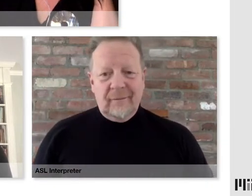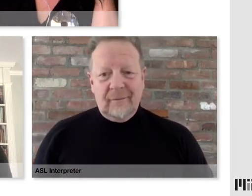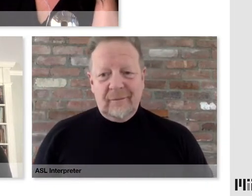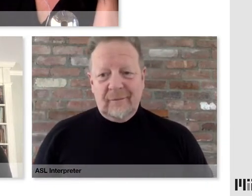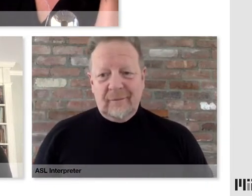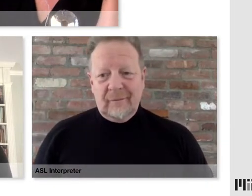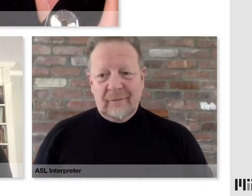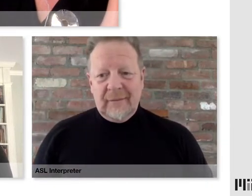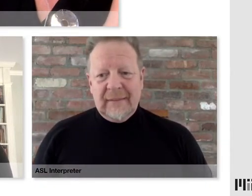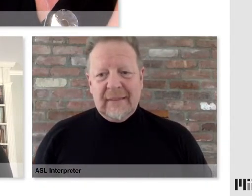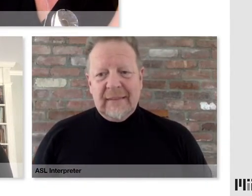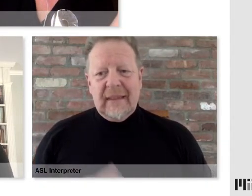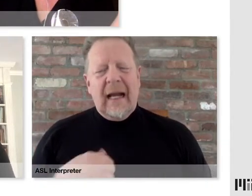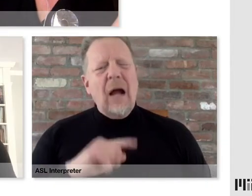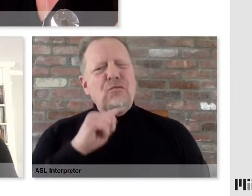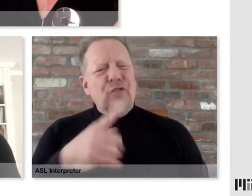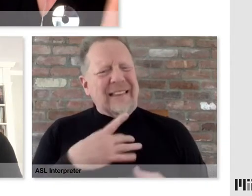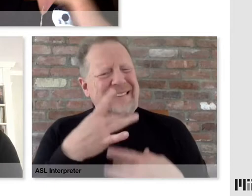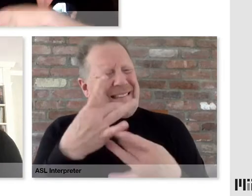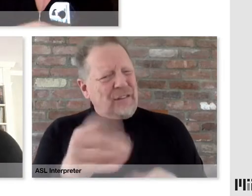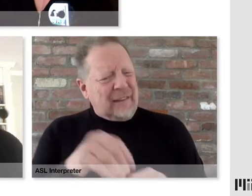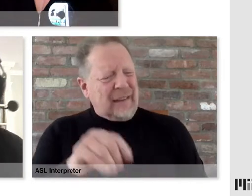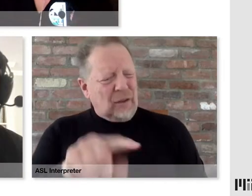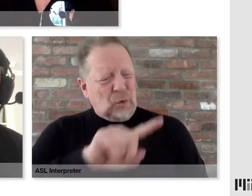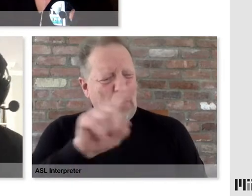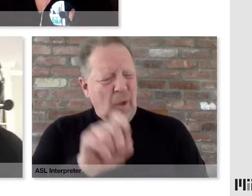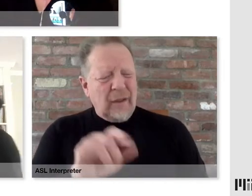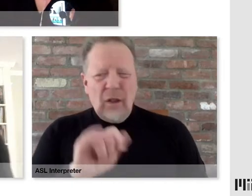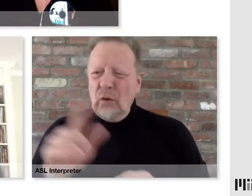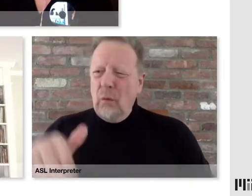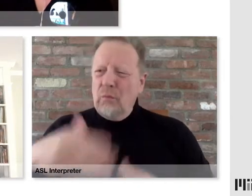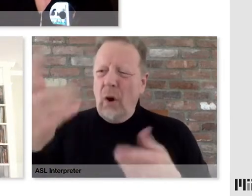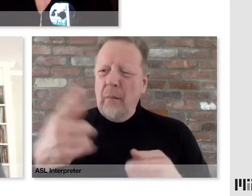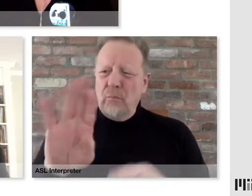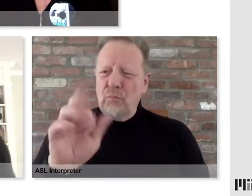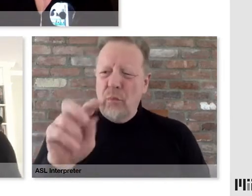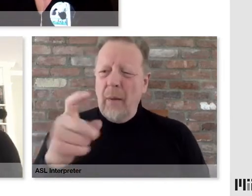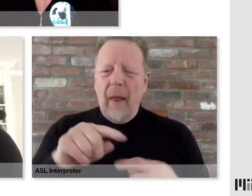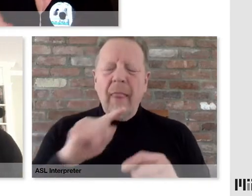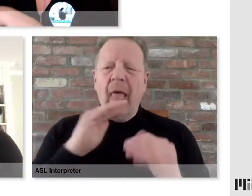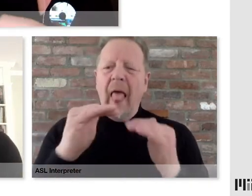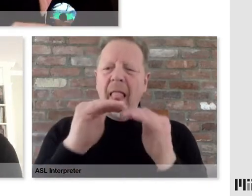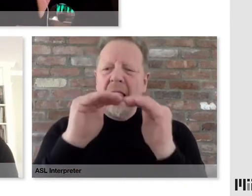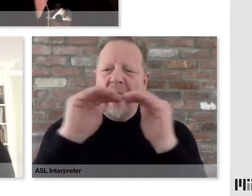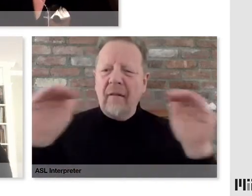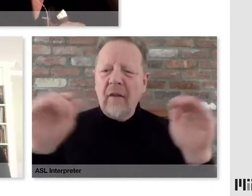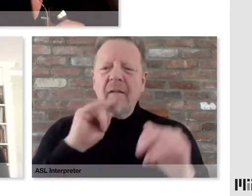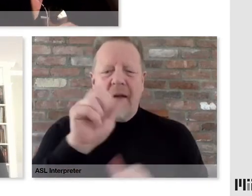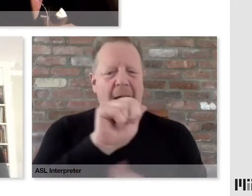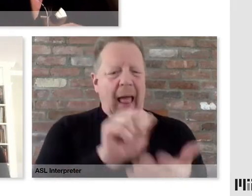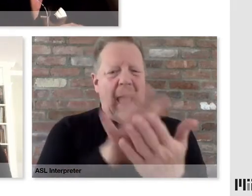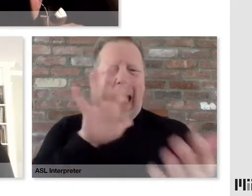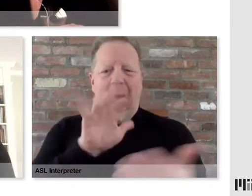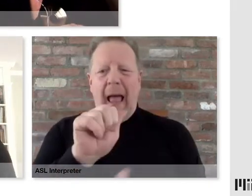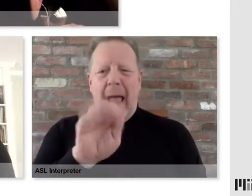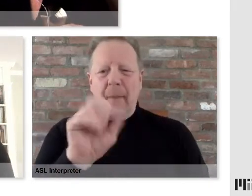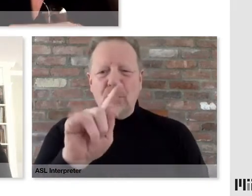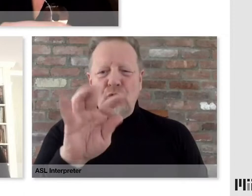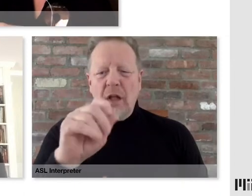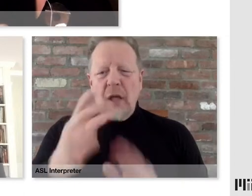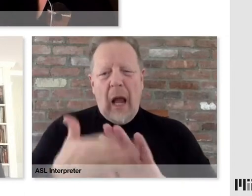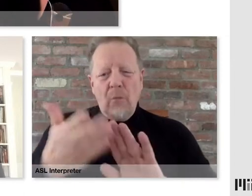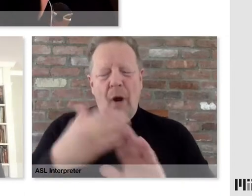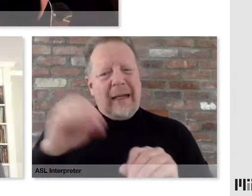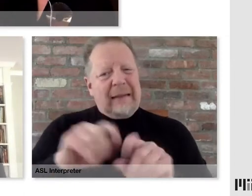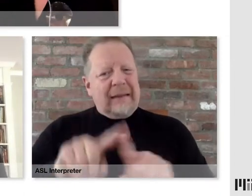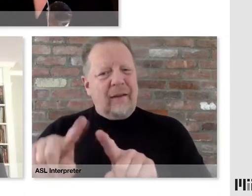I'm really interested in this question that you brought up, Brandon, about the level at which abstractions operate in models,